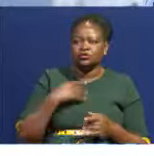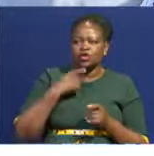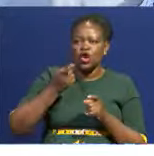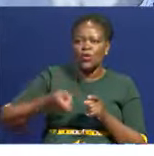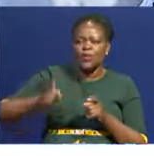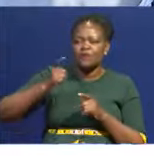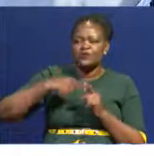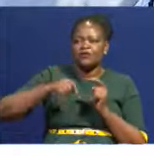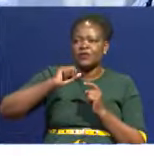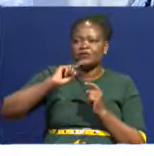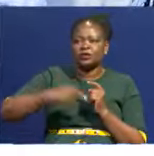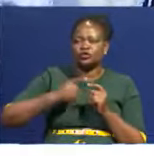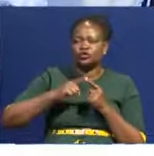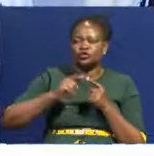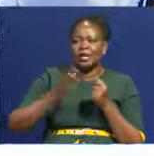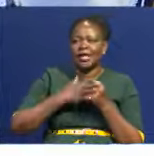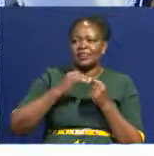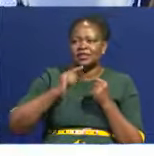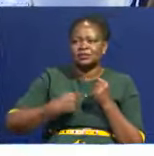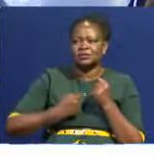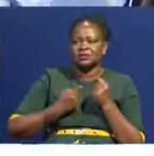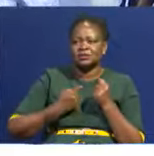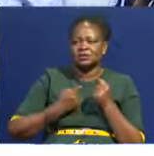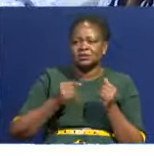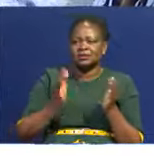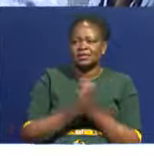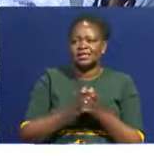from 5,000 to 80,000.